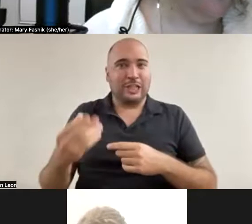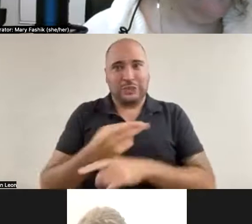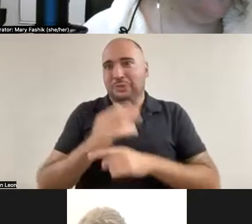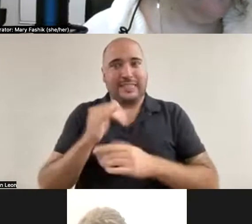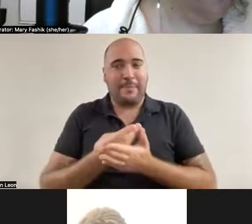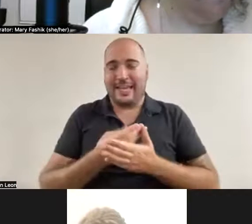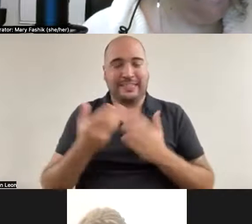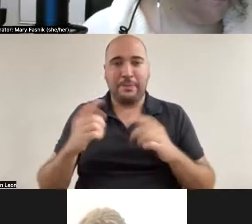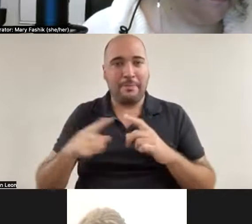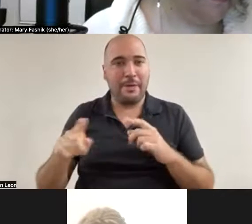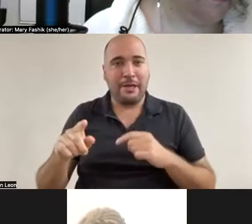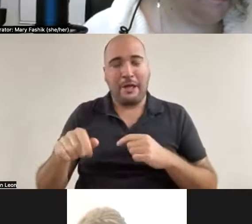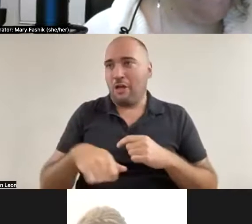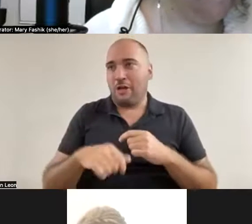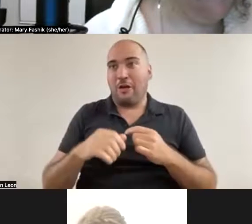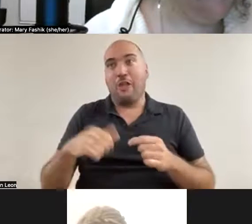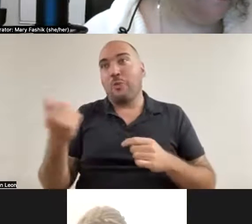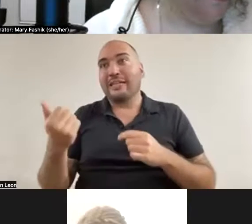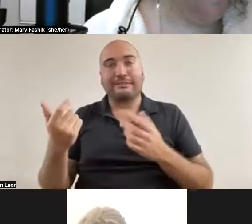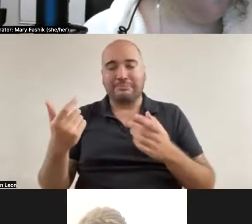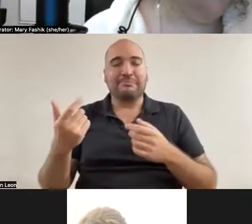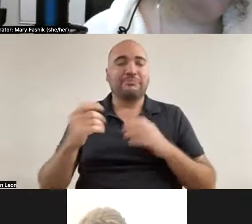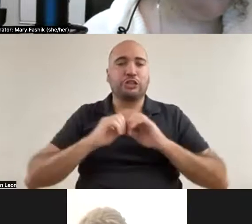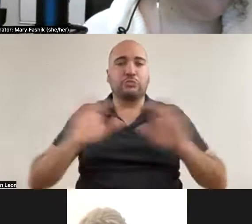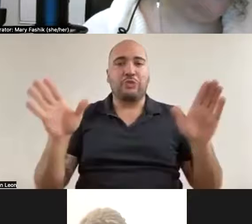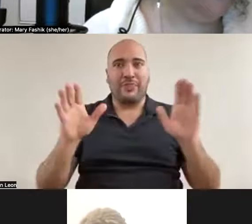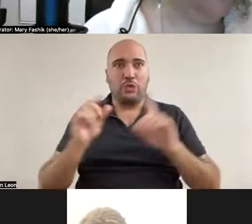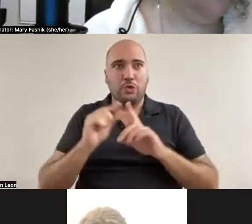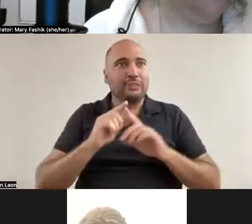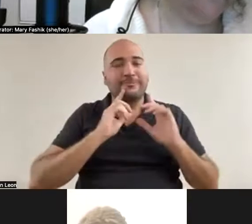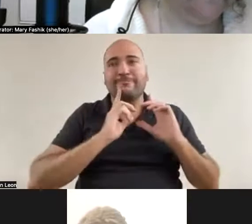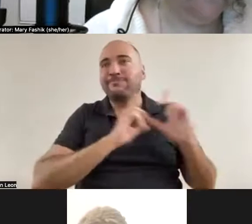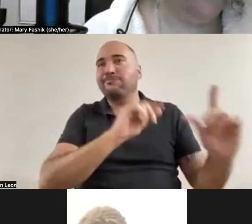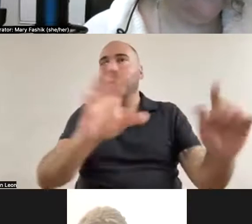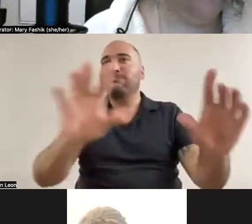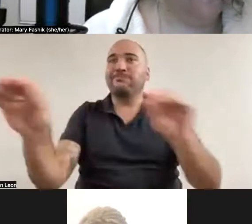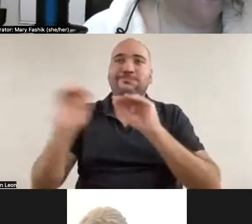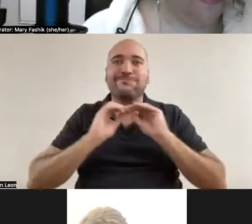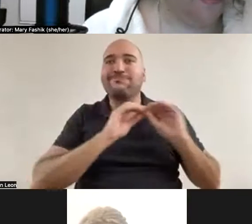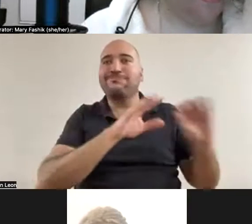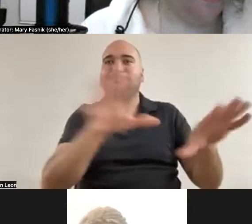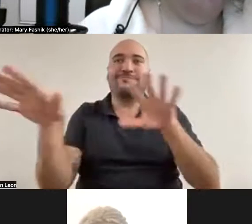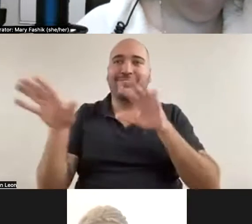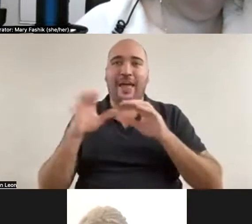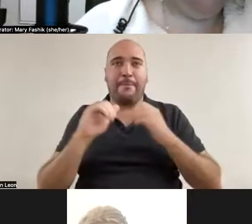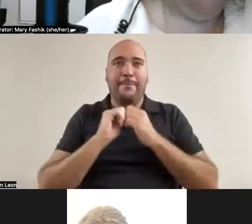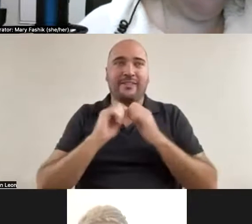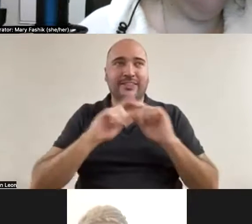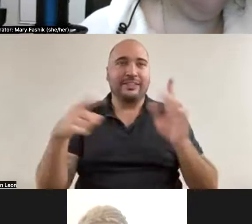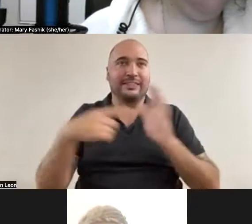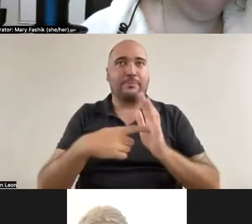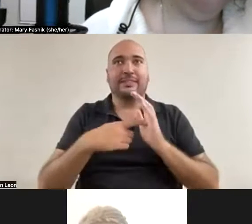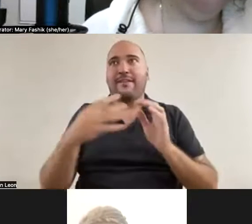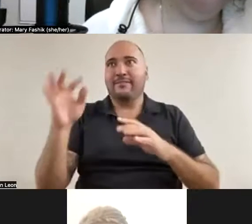But otherwise, yeah, spread the word about excellent examples of disability-led innovation, whether that's